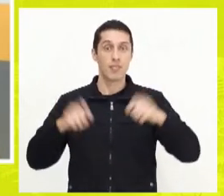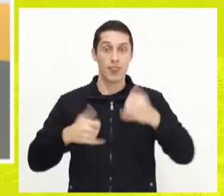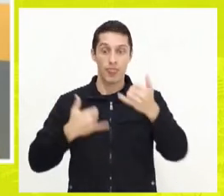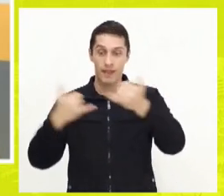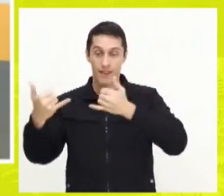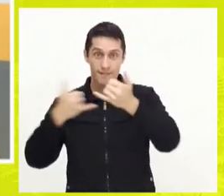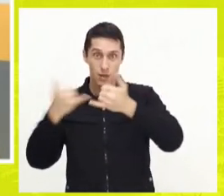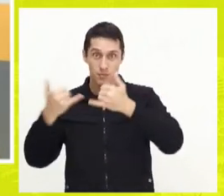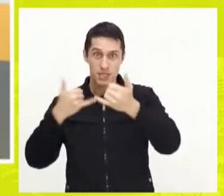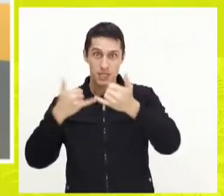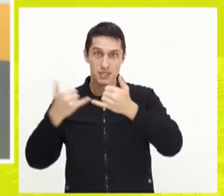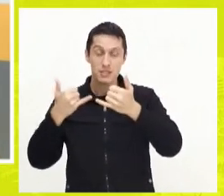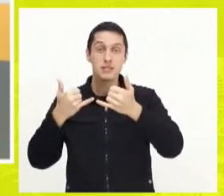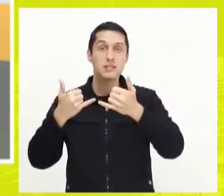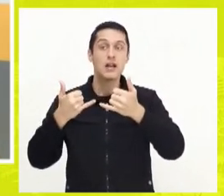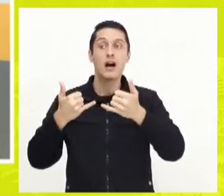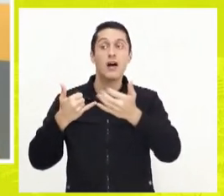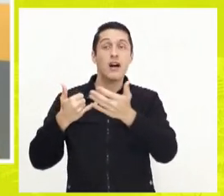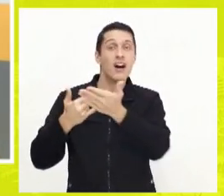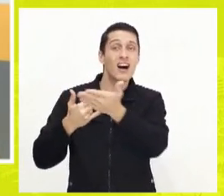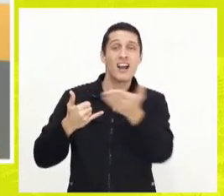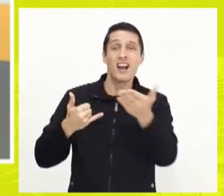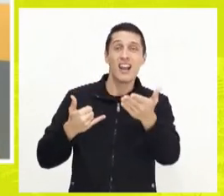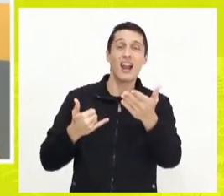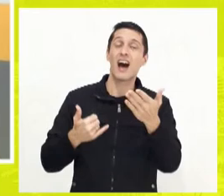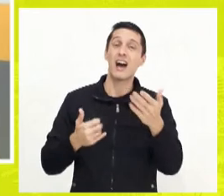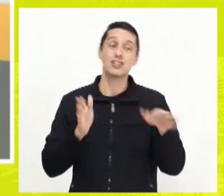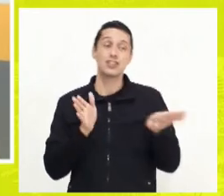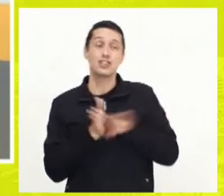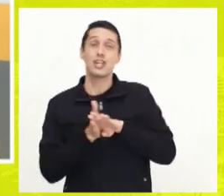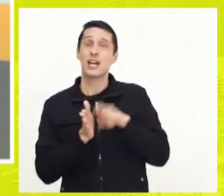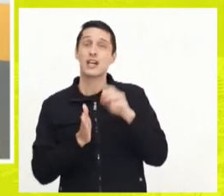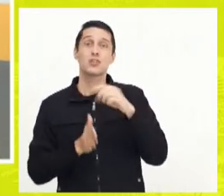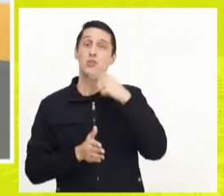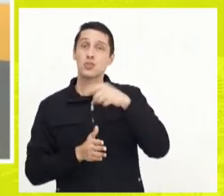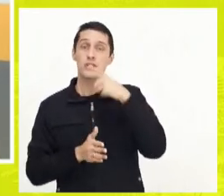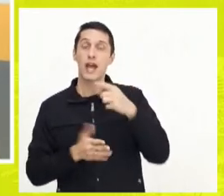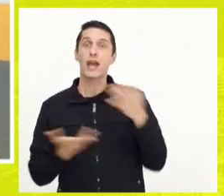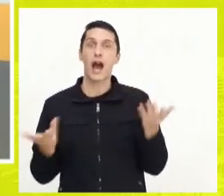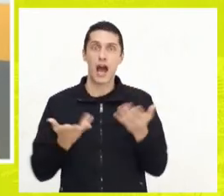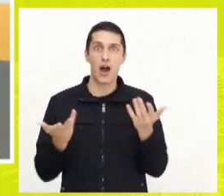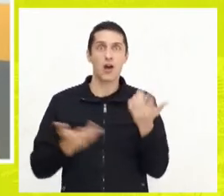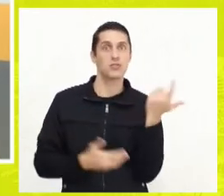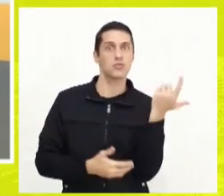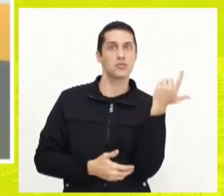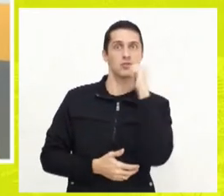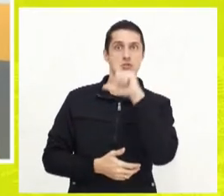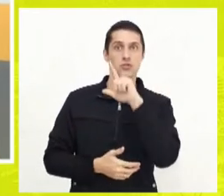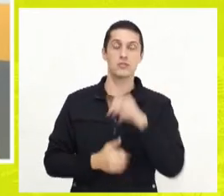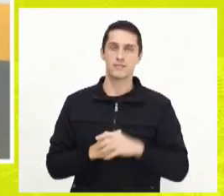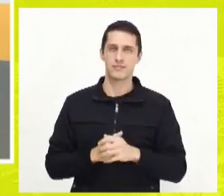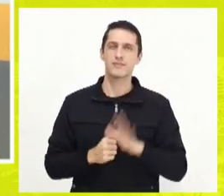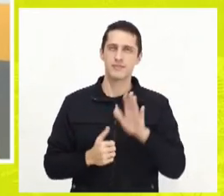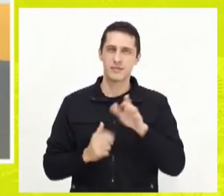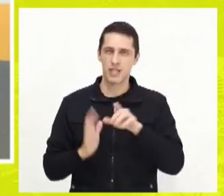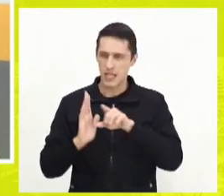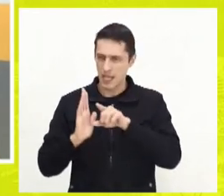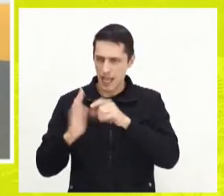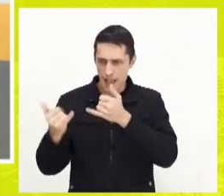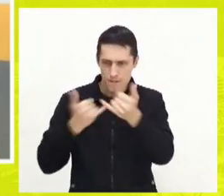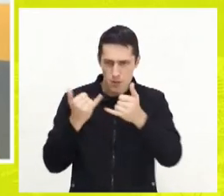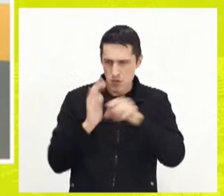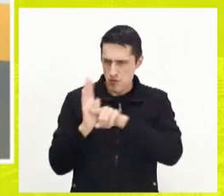of times it's it's a desert of news the only way information to extract